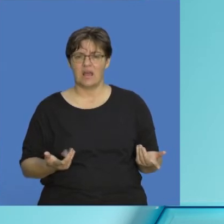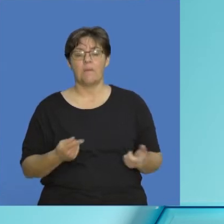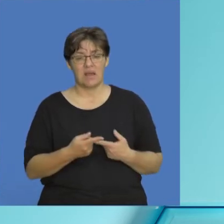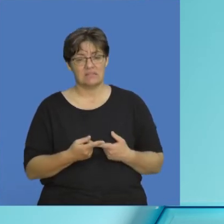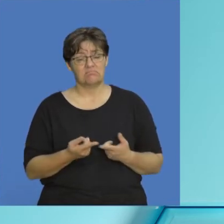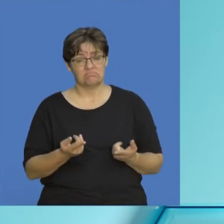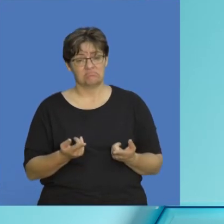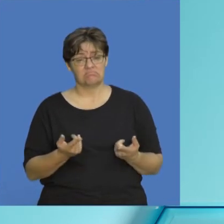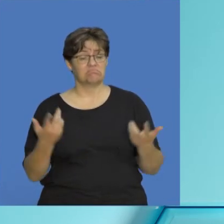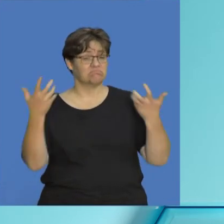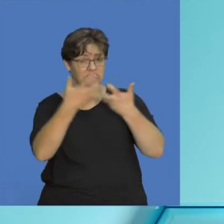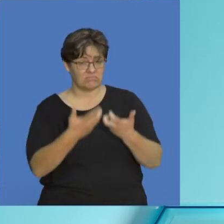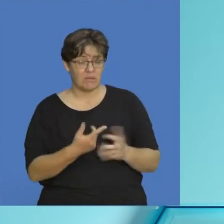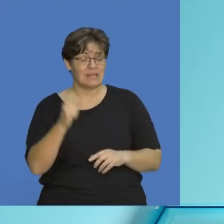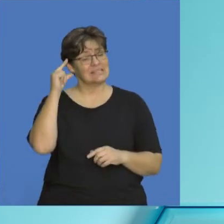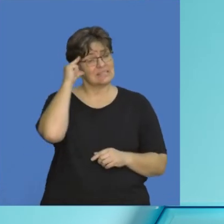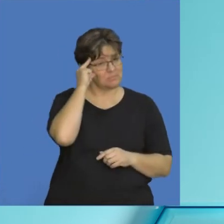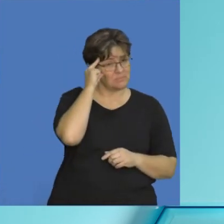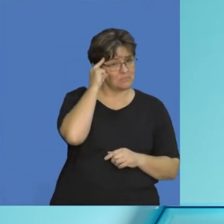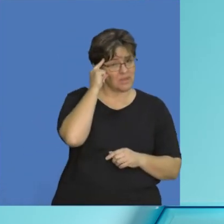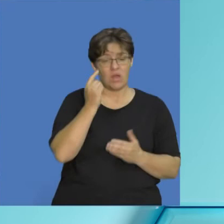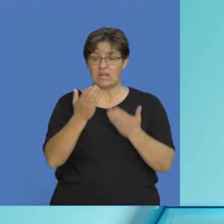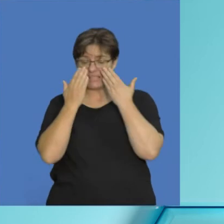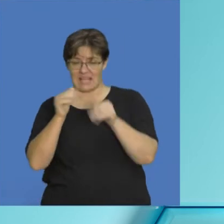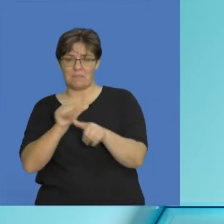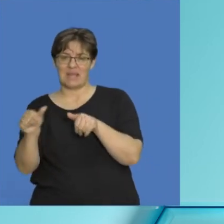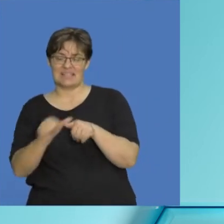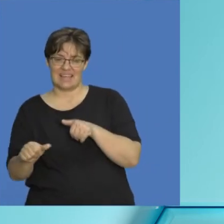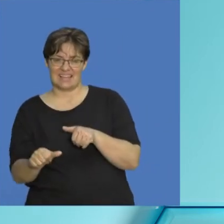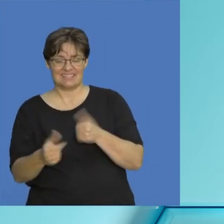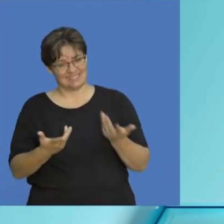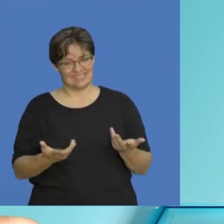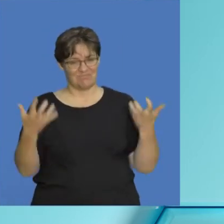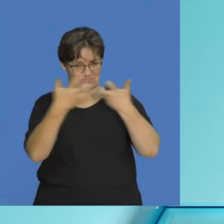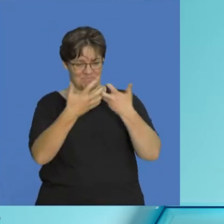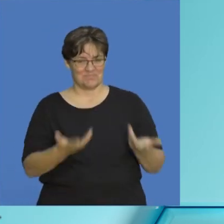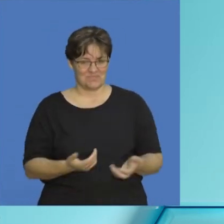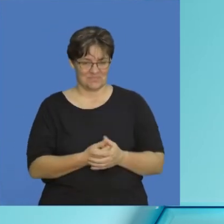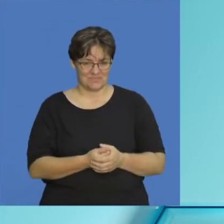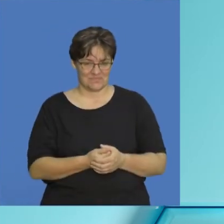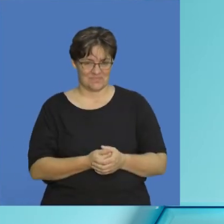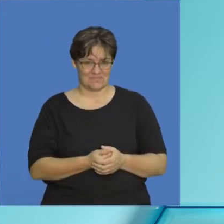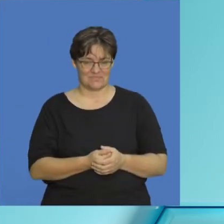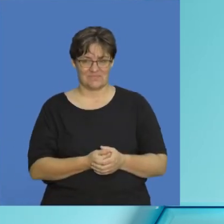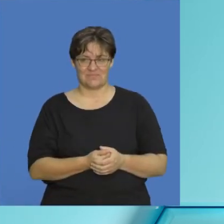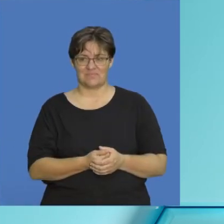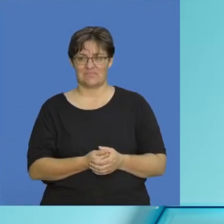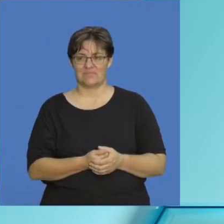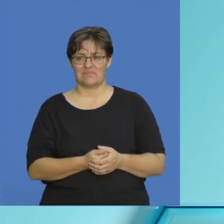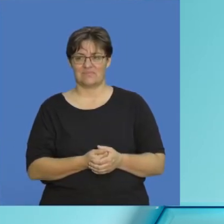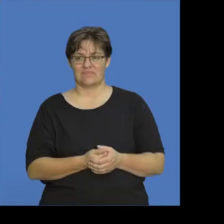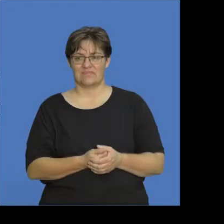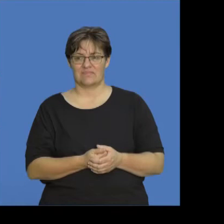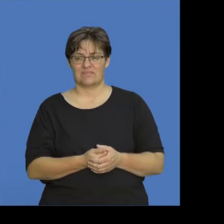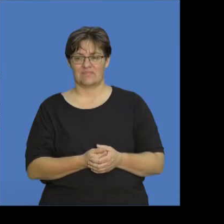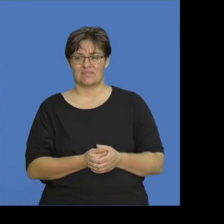Okay? But there might be a correlation. If you sleep, you can study better in a way. Okay? Great,